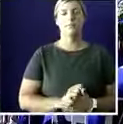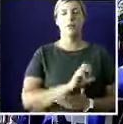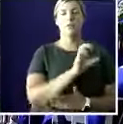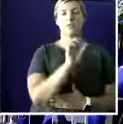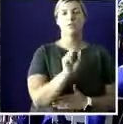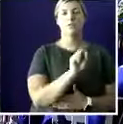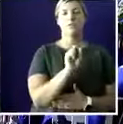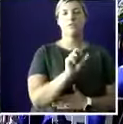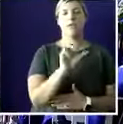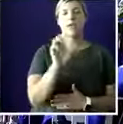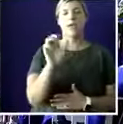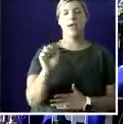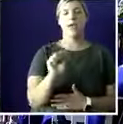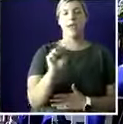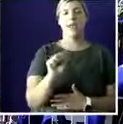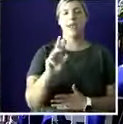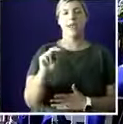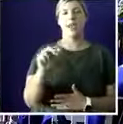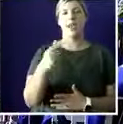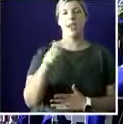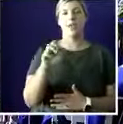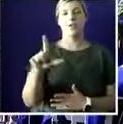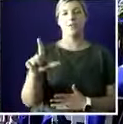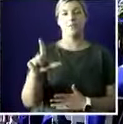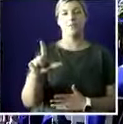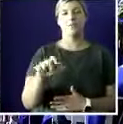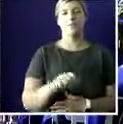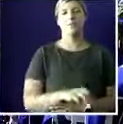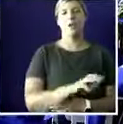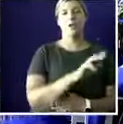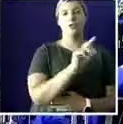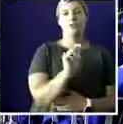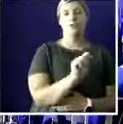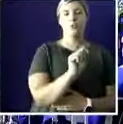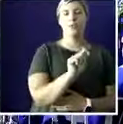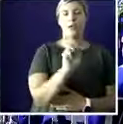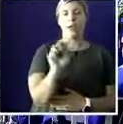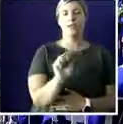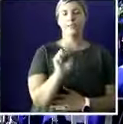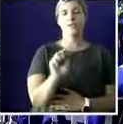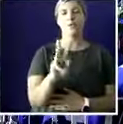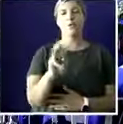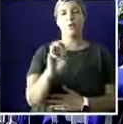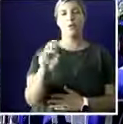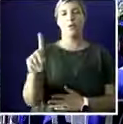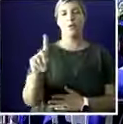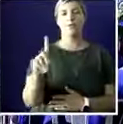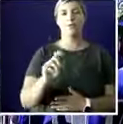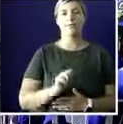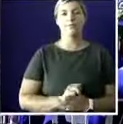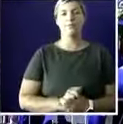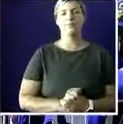Sophia Ann Nagel. Truman Alexander Woods.